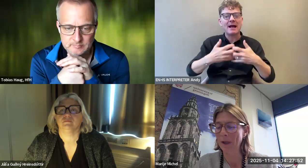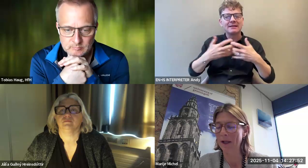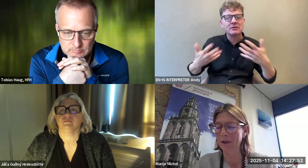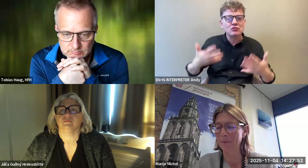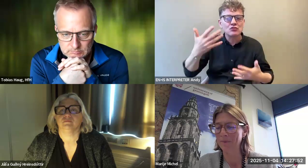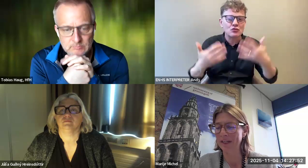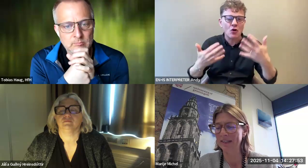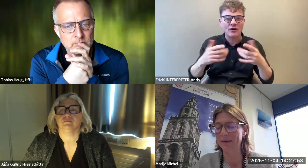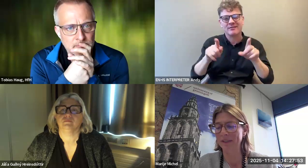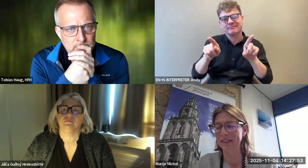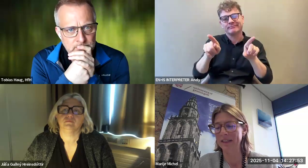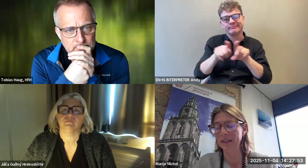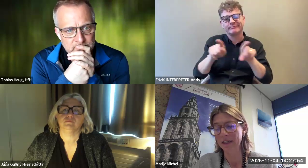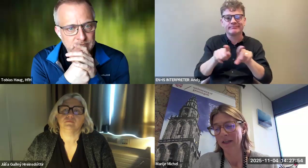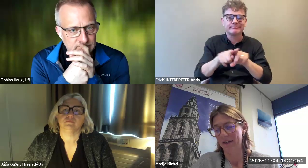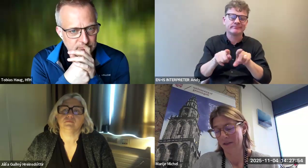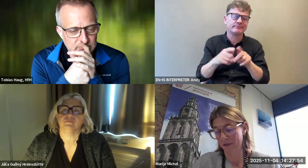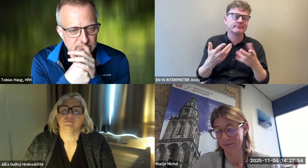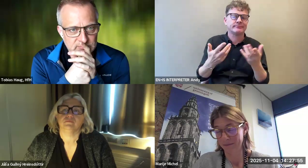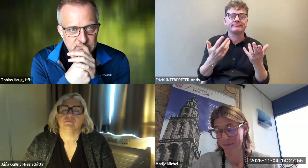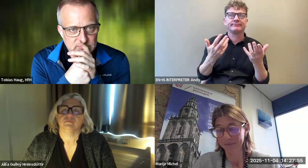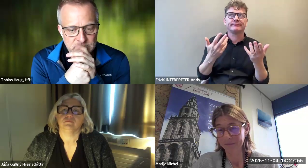for example, the